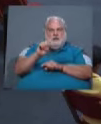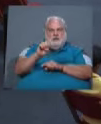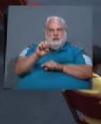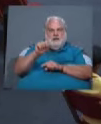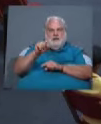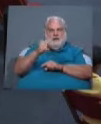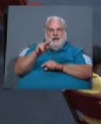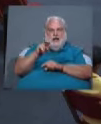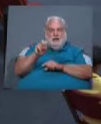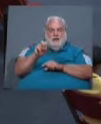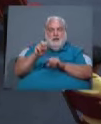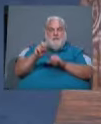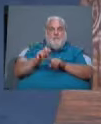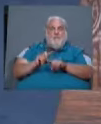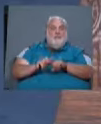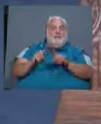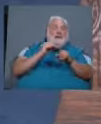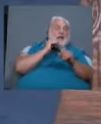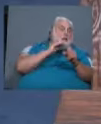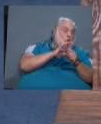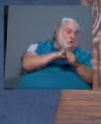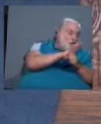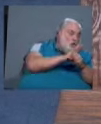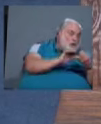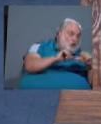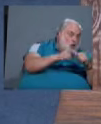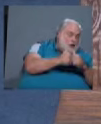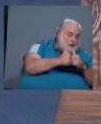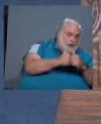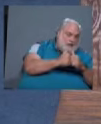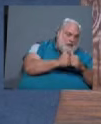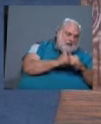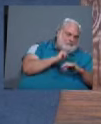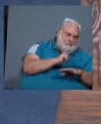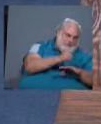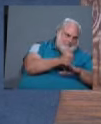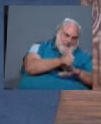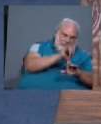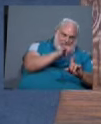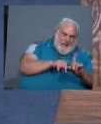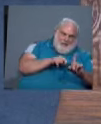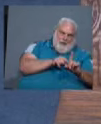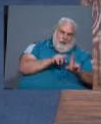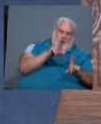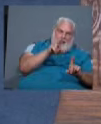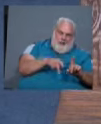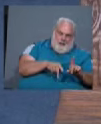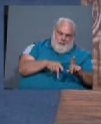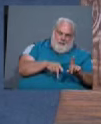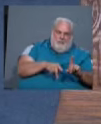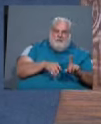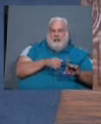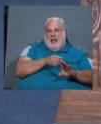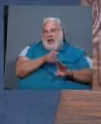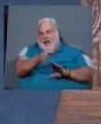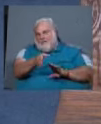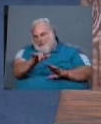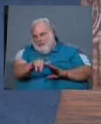by the College Station community group, the Progressive League, but I think there's been some other meetings after